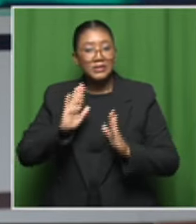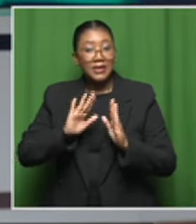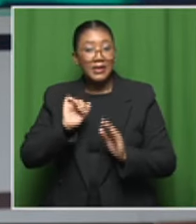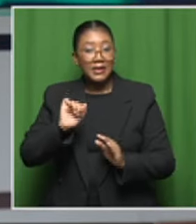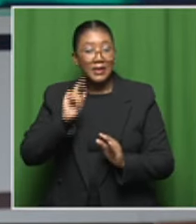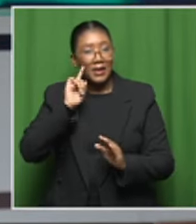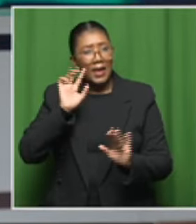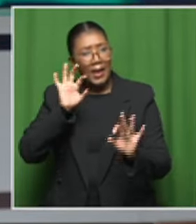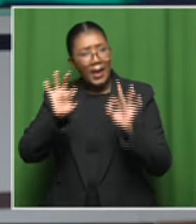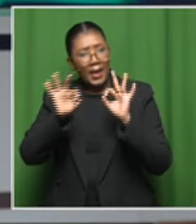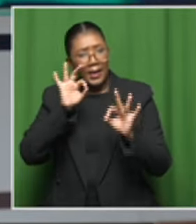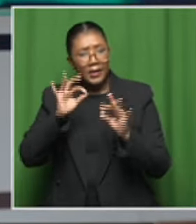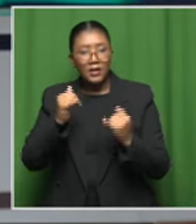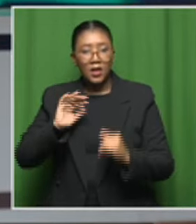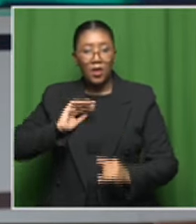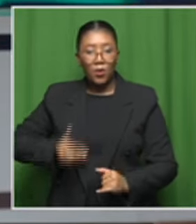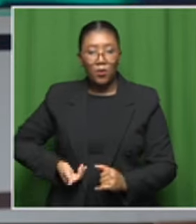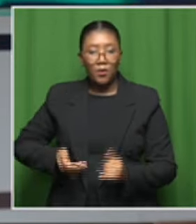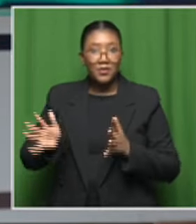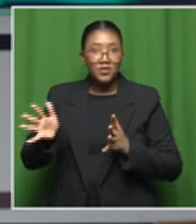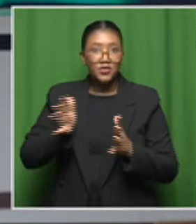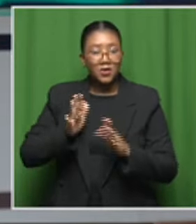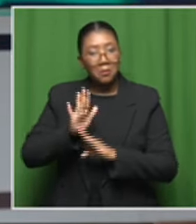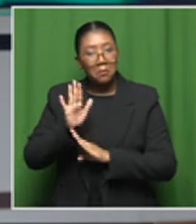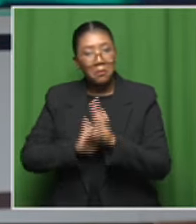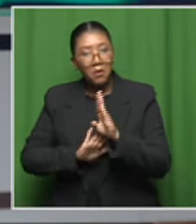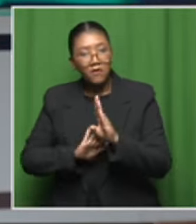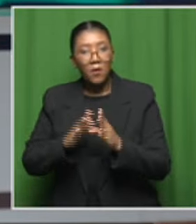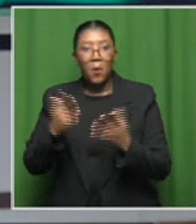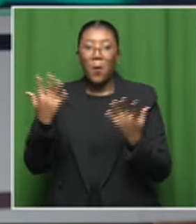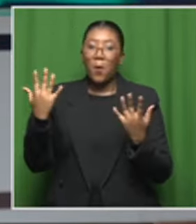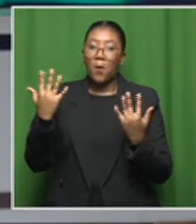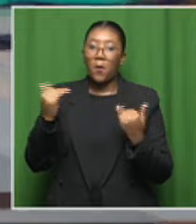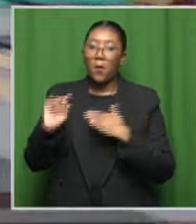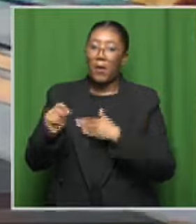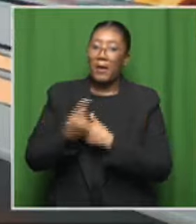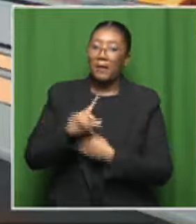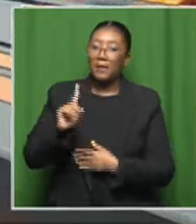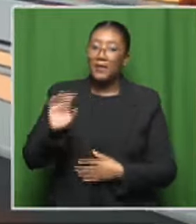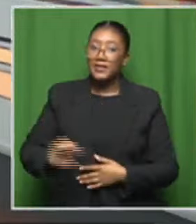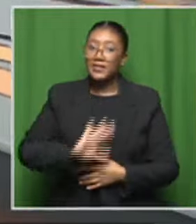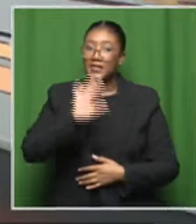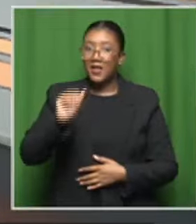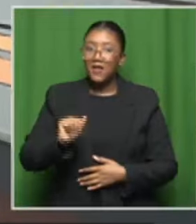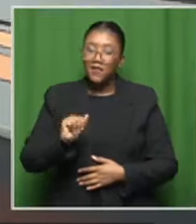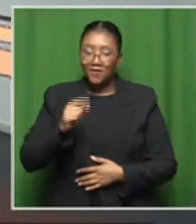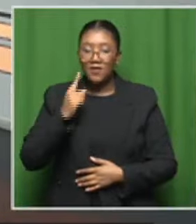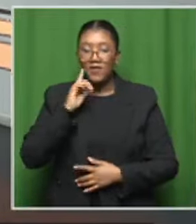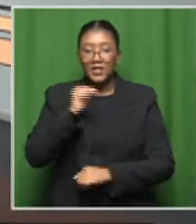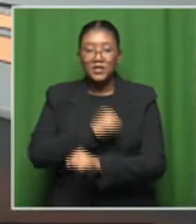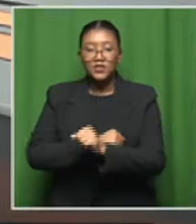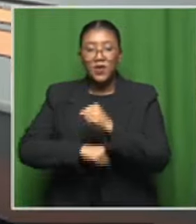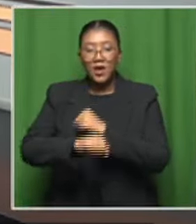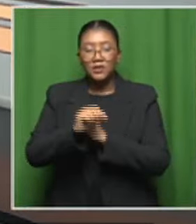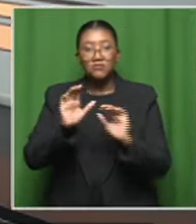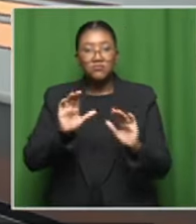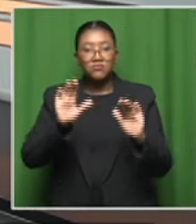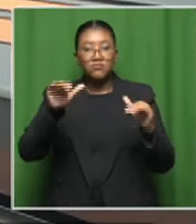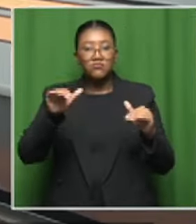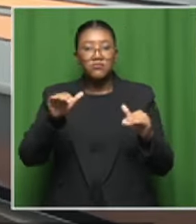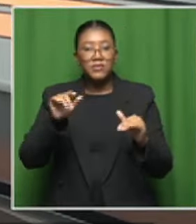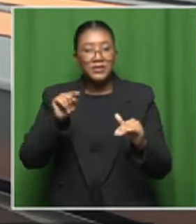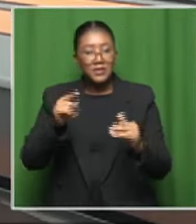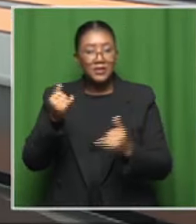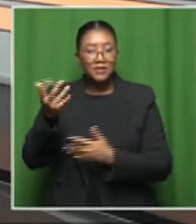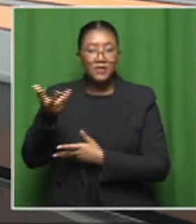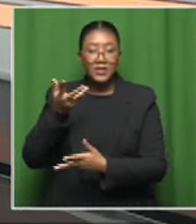look rather at women's football and what's happening, with our South African structures as well. We just had a chat now